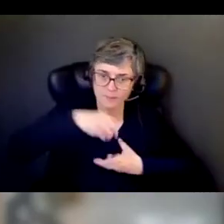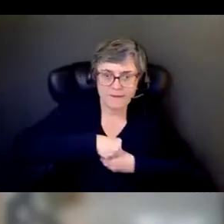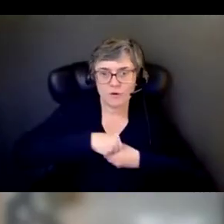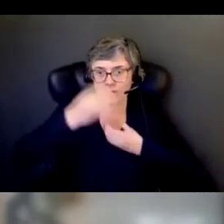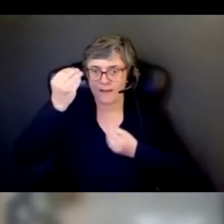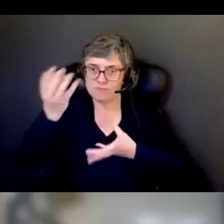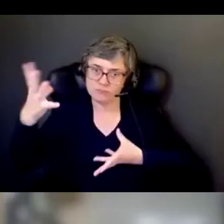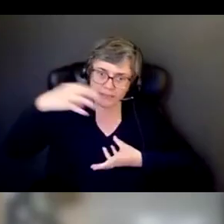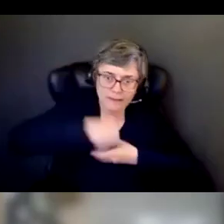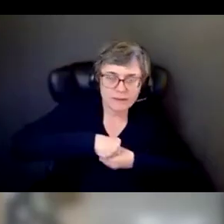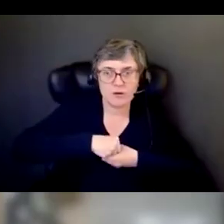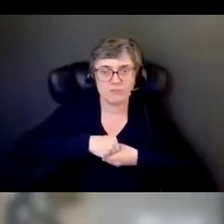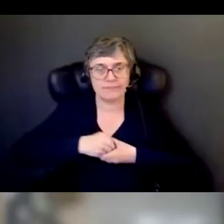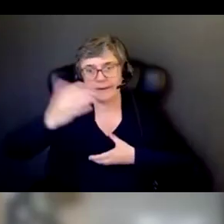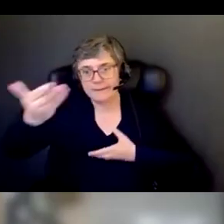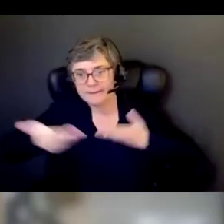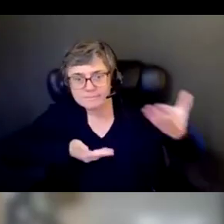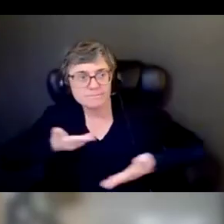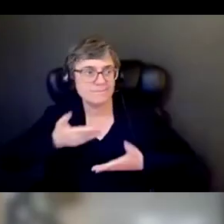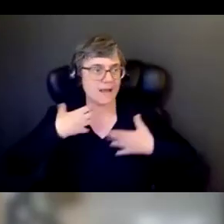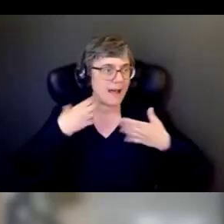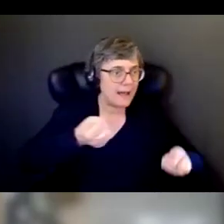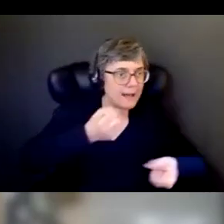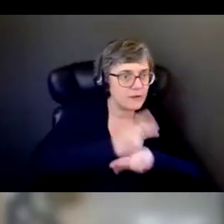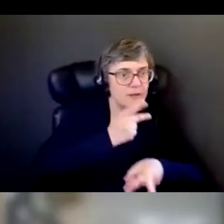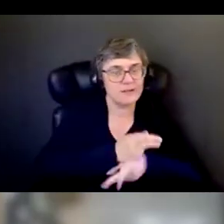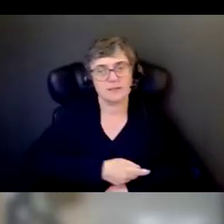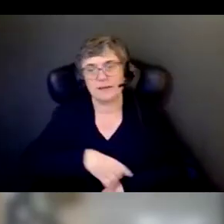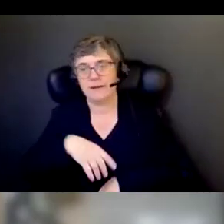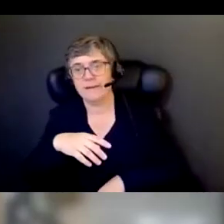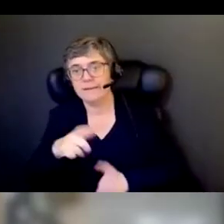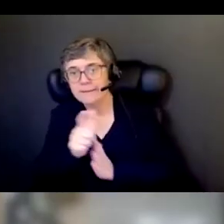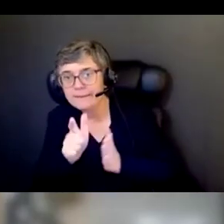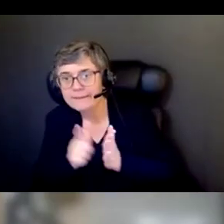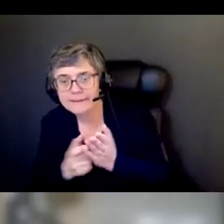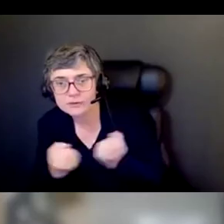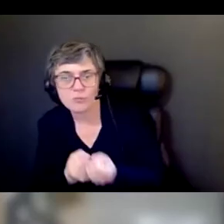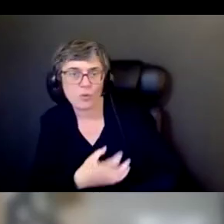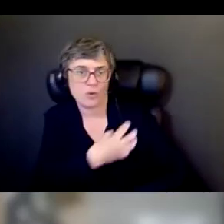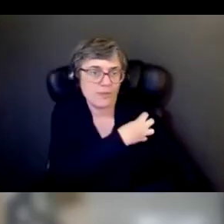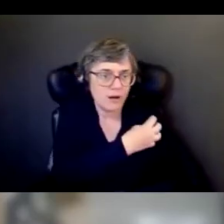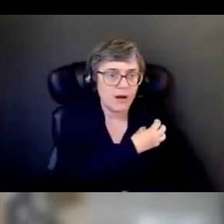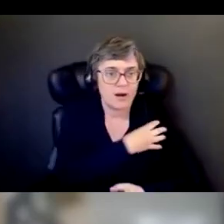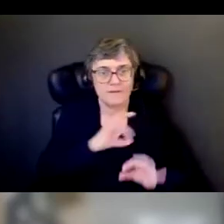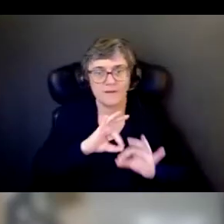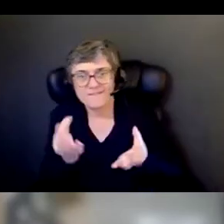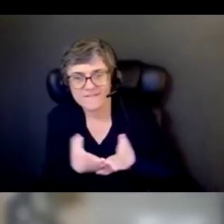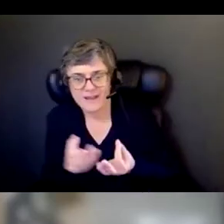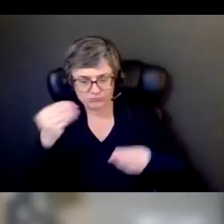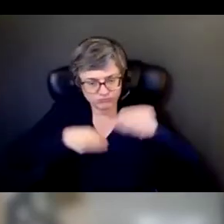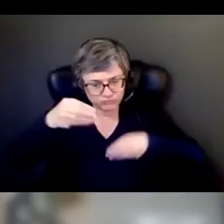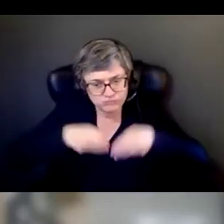together healthcare, community agencies, law enforcement, legal supports, and families to ensure that